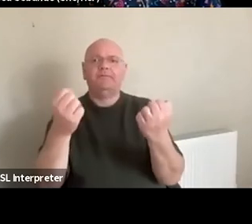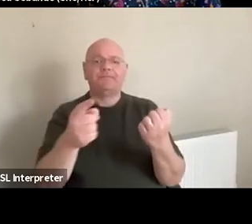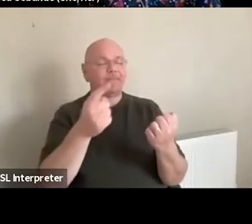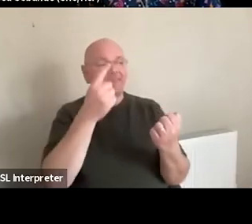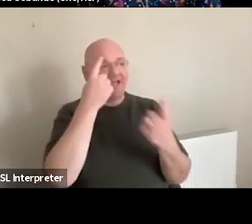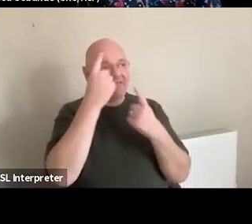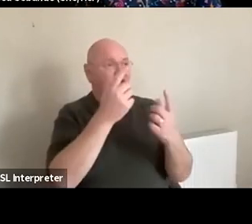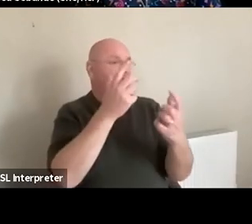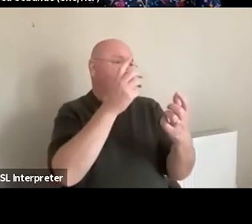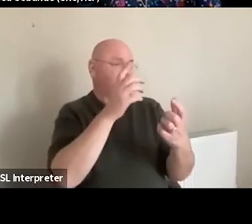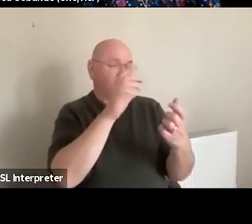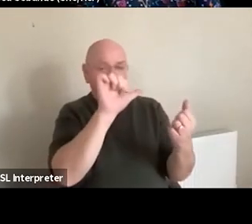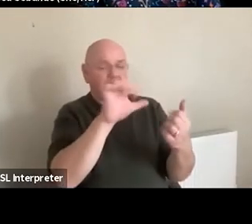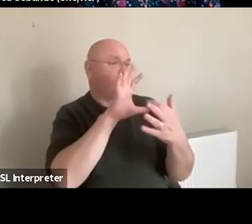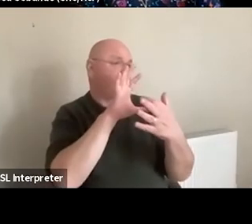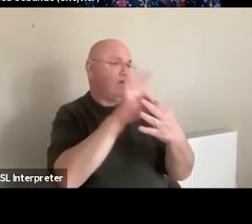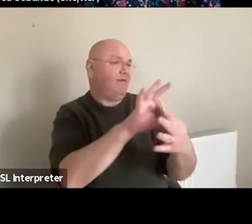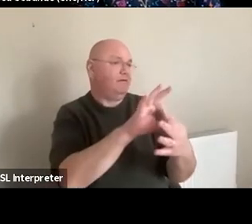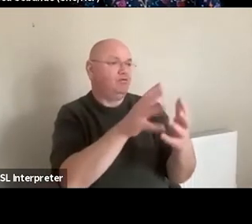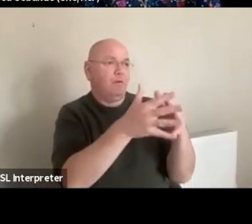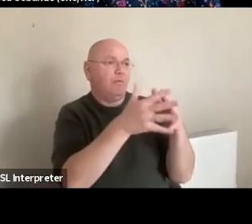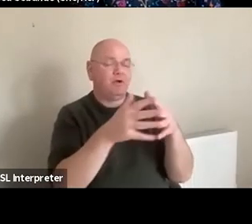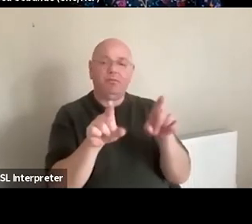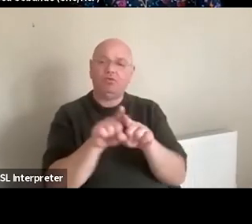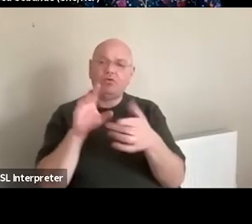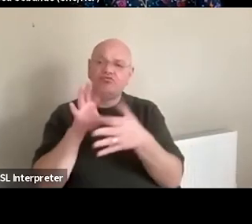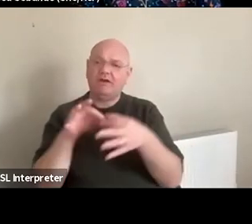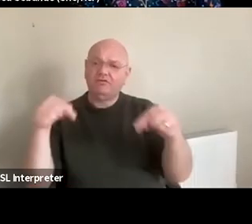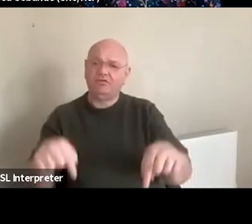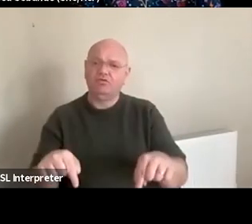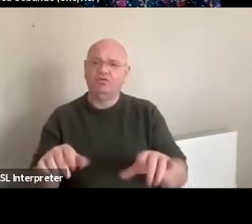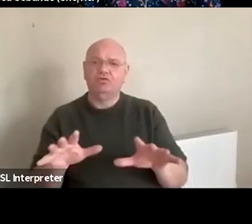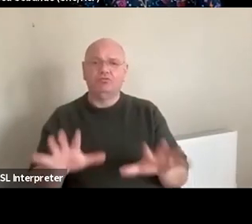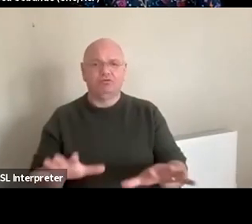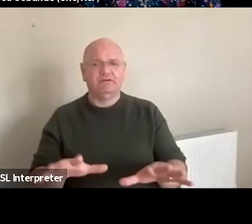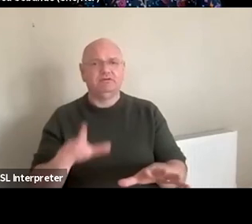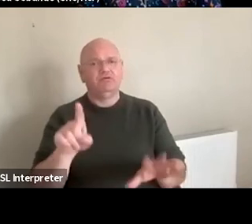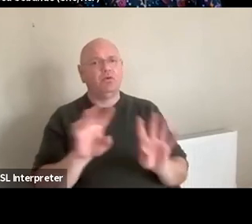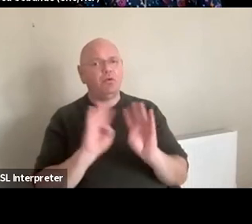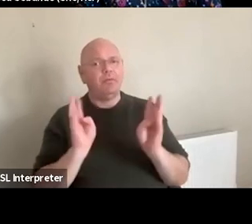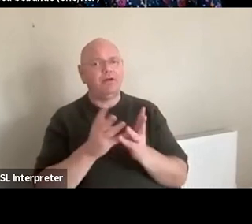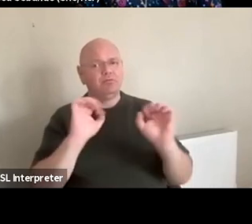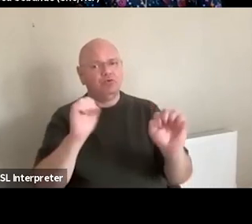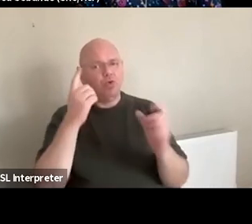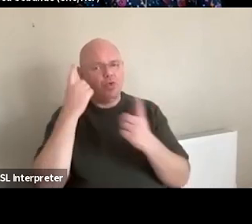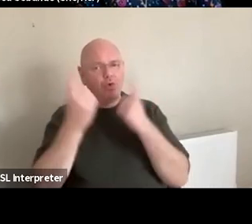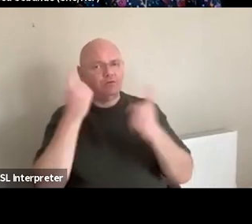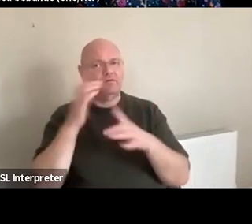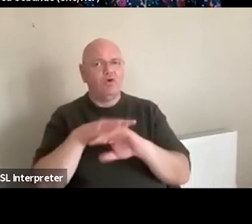relevant here to the UK as well. So to our panelists, does anyone have any thoughts?